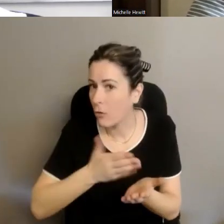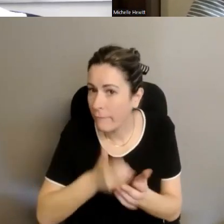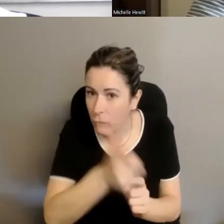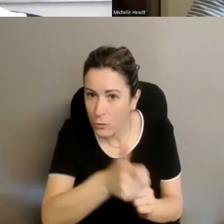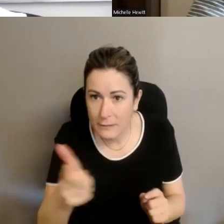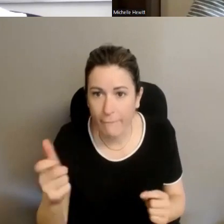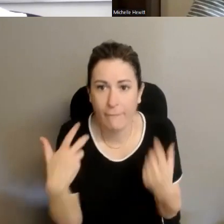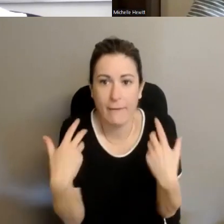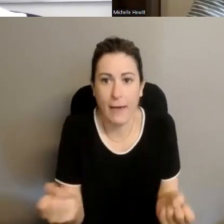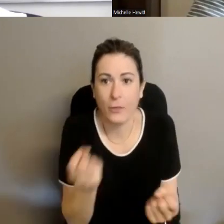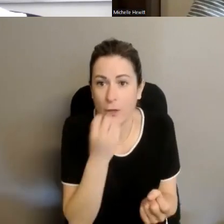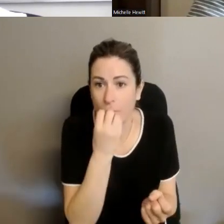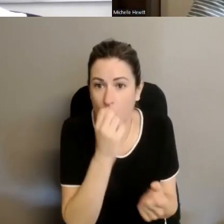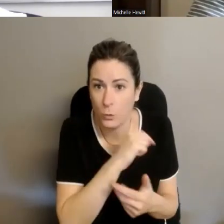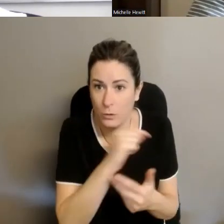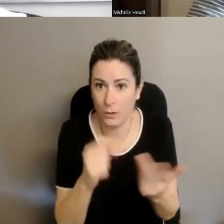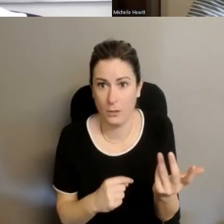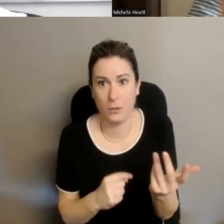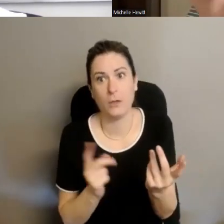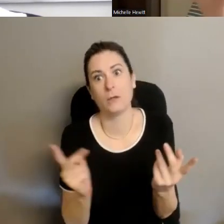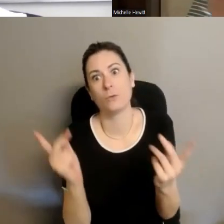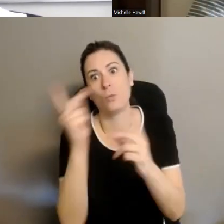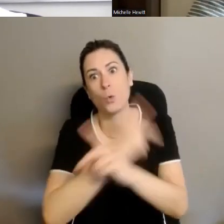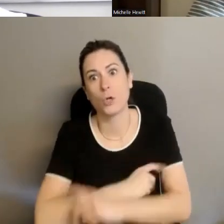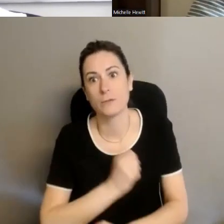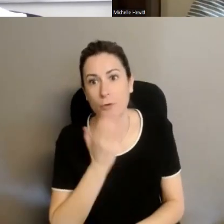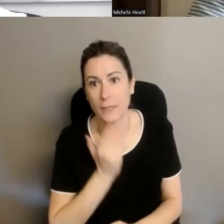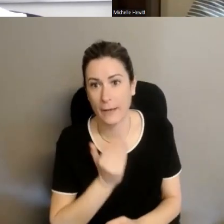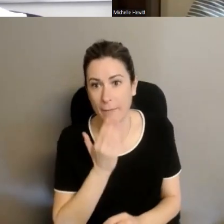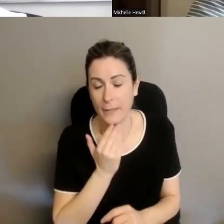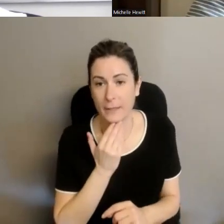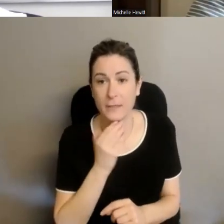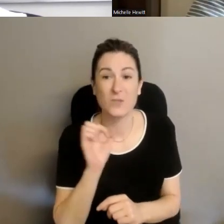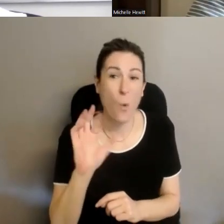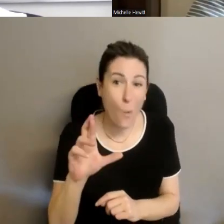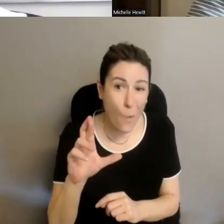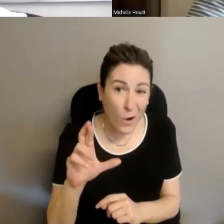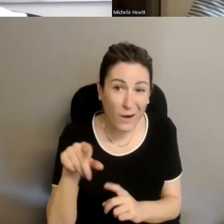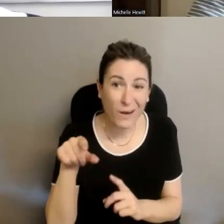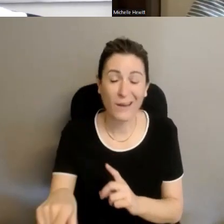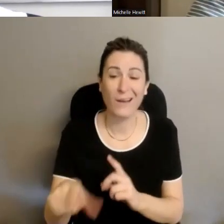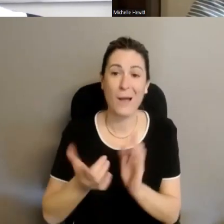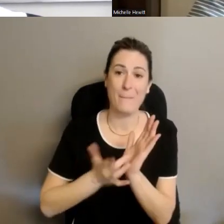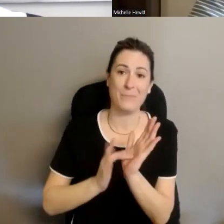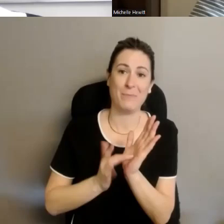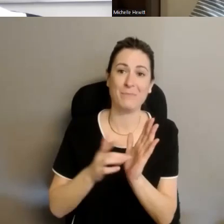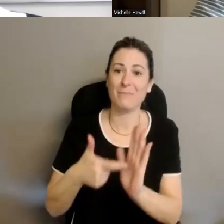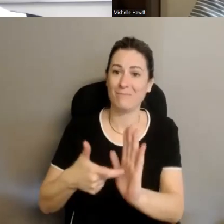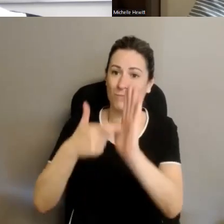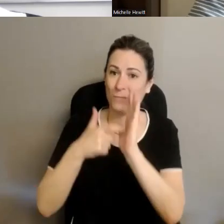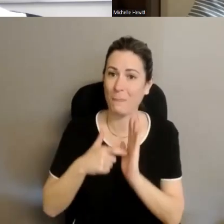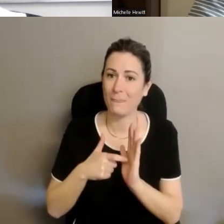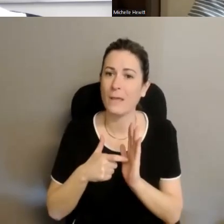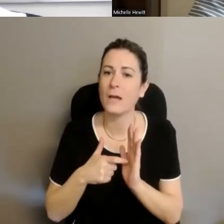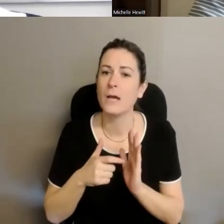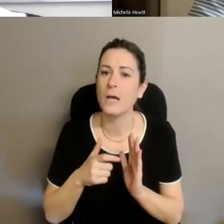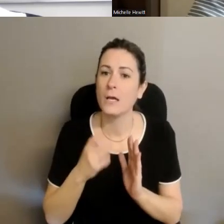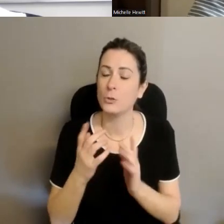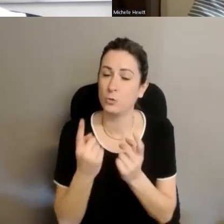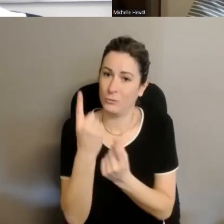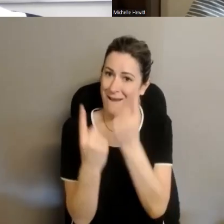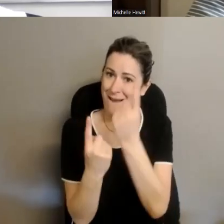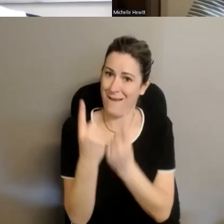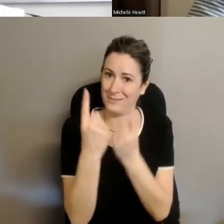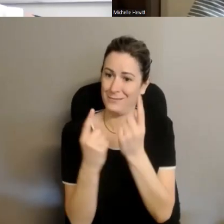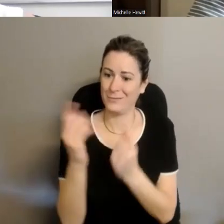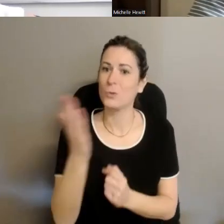the numbers of things like the test strips that you're able to access to know exactly what's going on with your blood